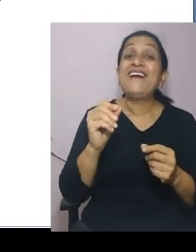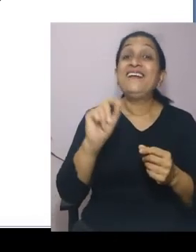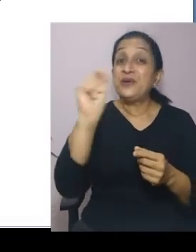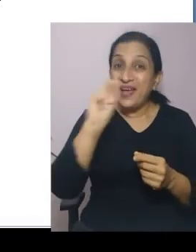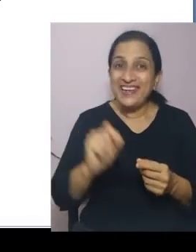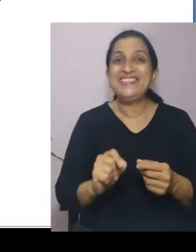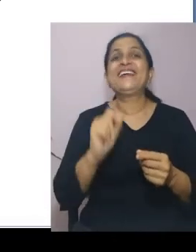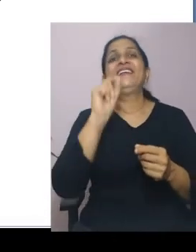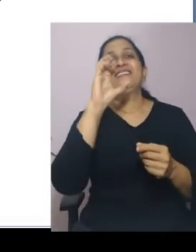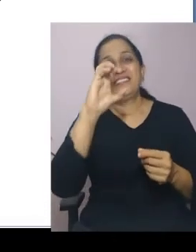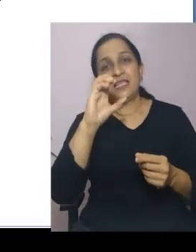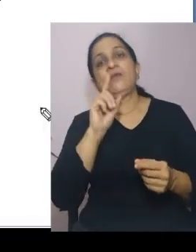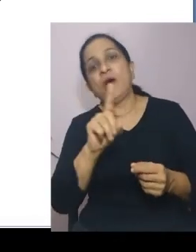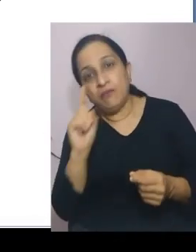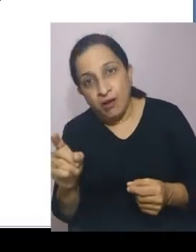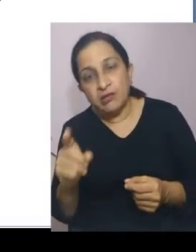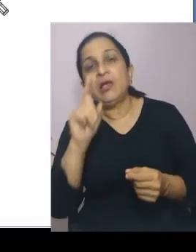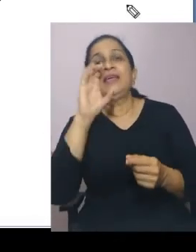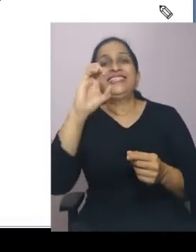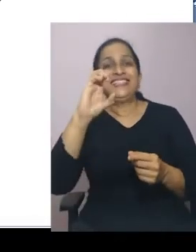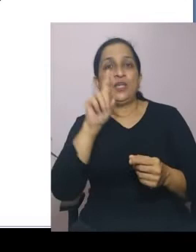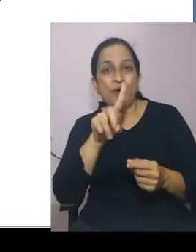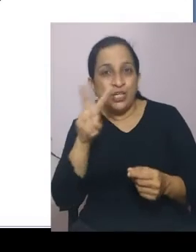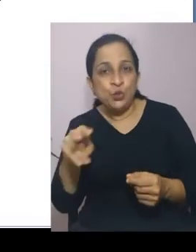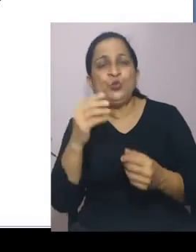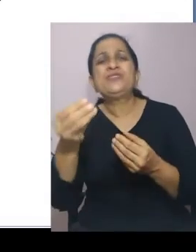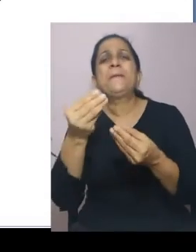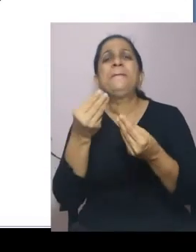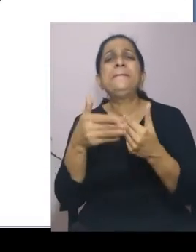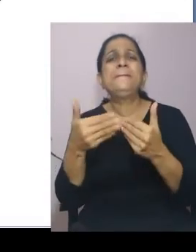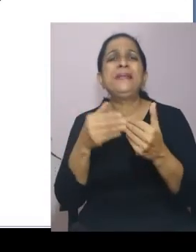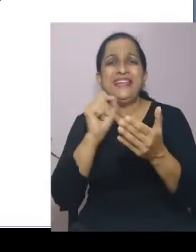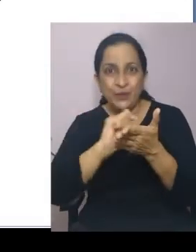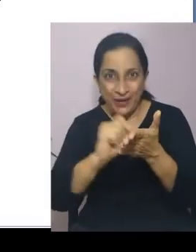also, still you will get about 3 marks.